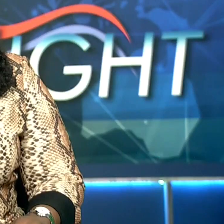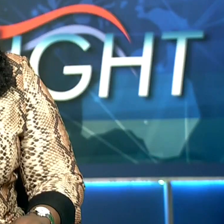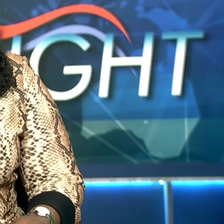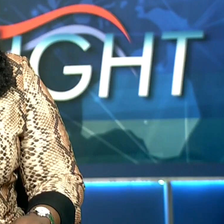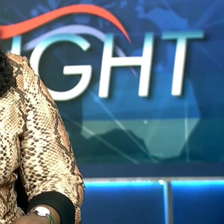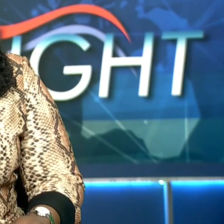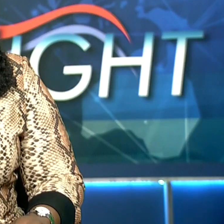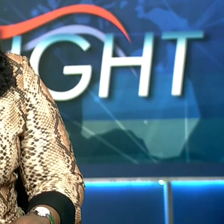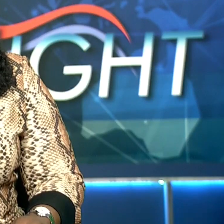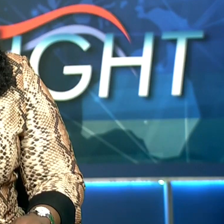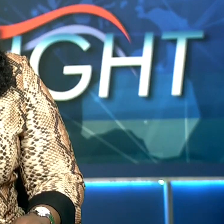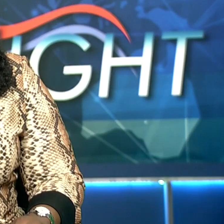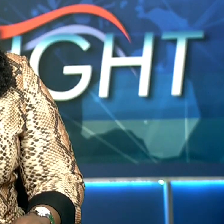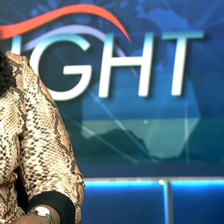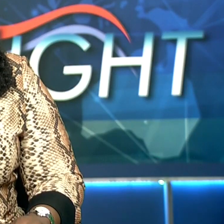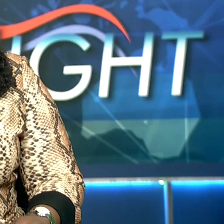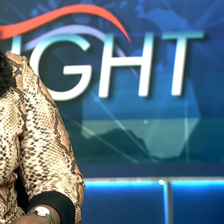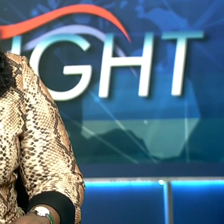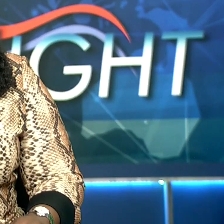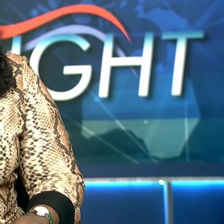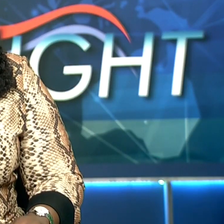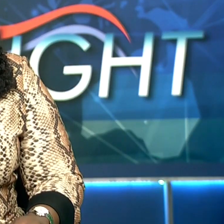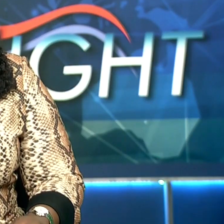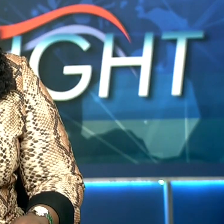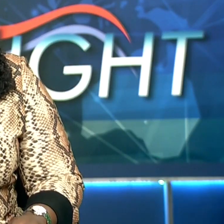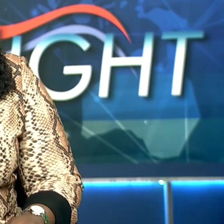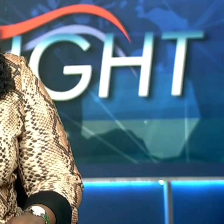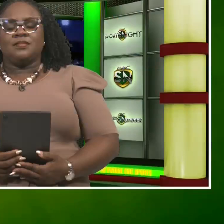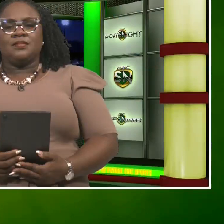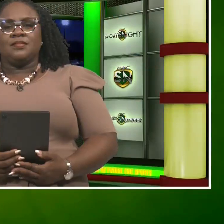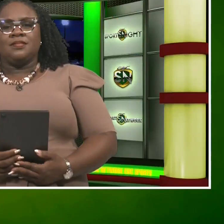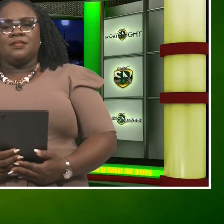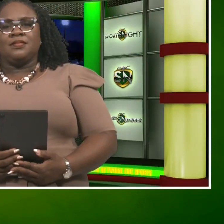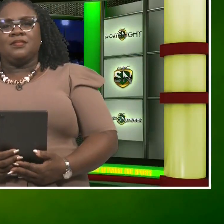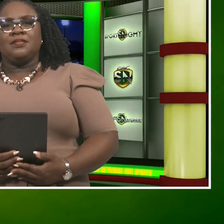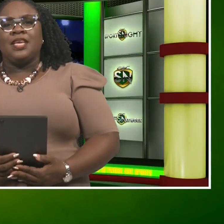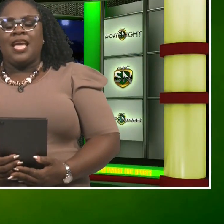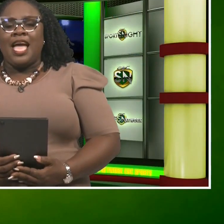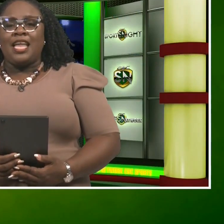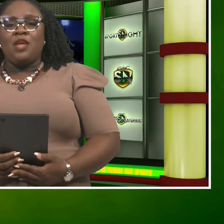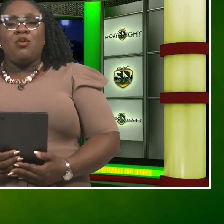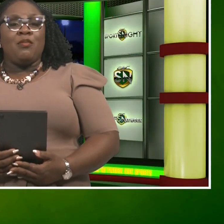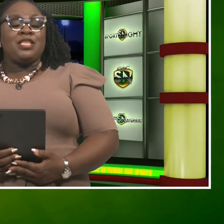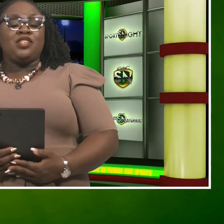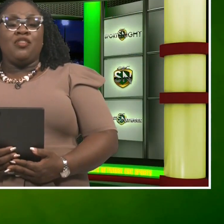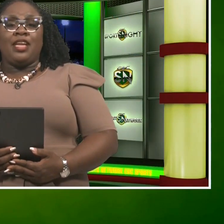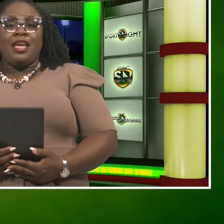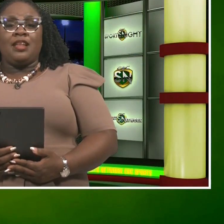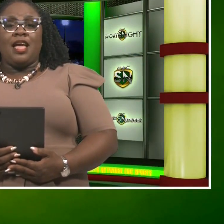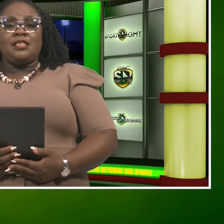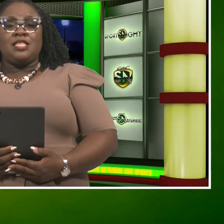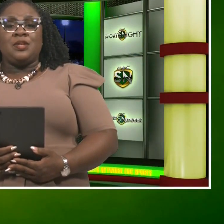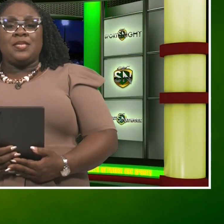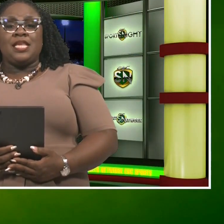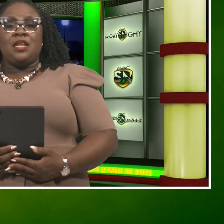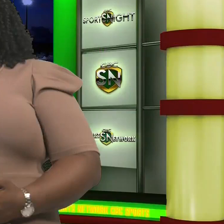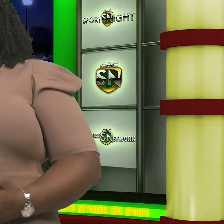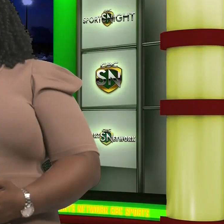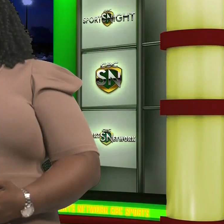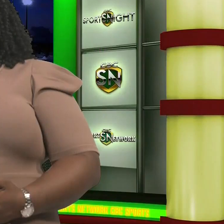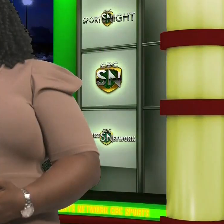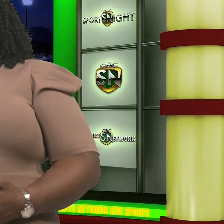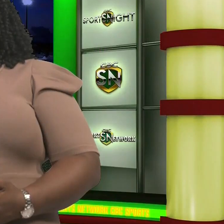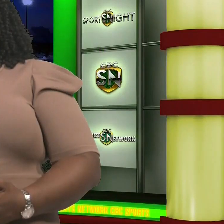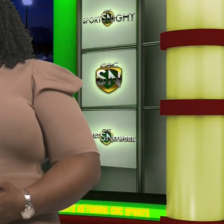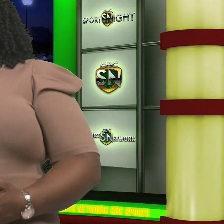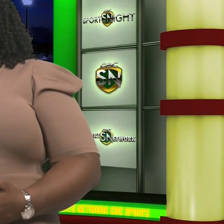It's time to welcome Anne-Marie Burke back for more sports. And I promise cricket as New Zealand powered